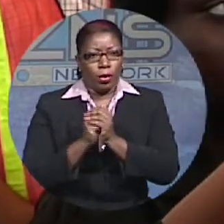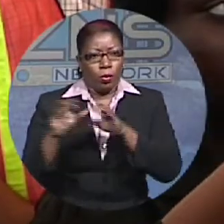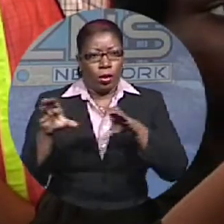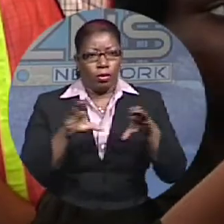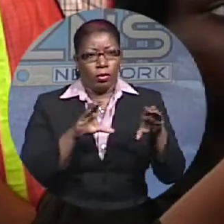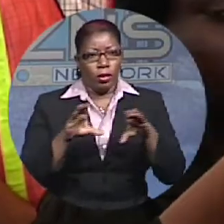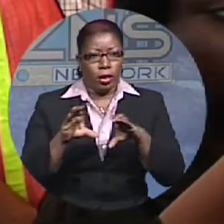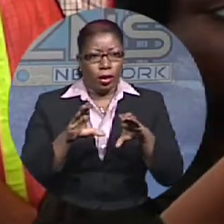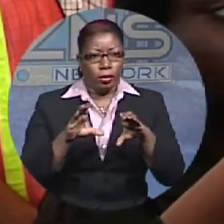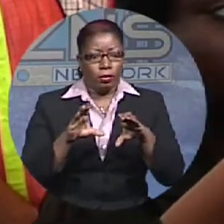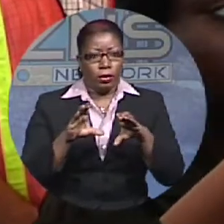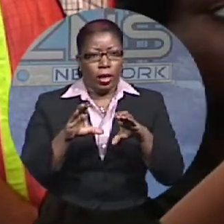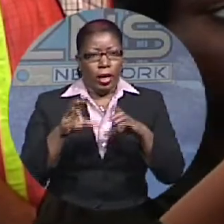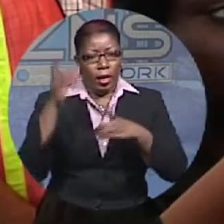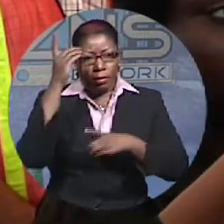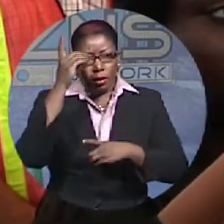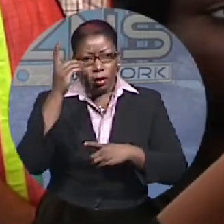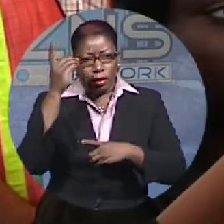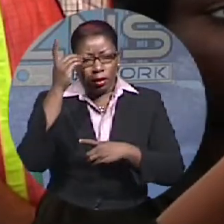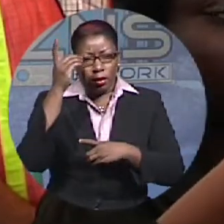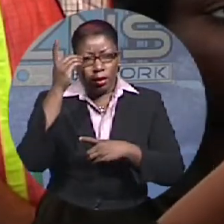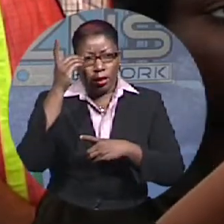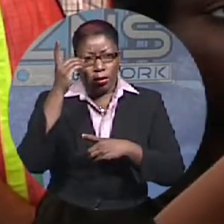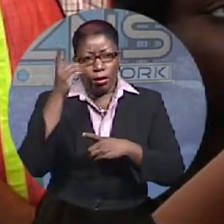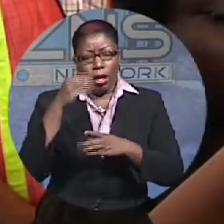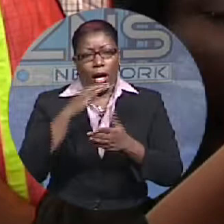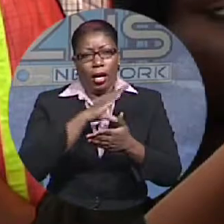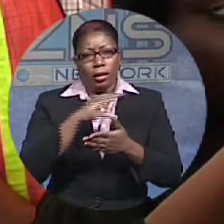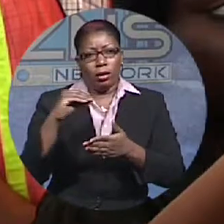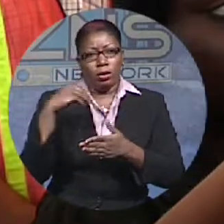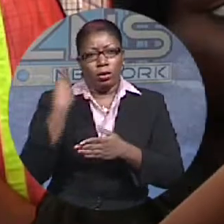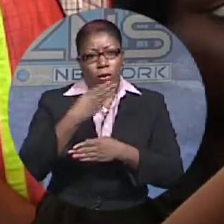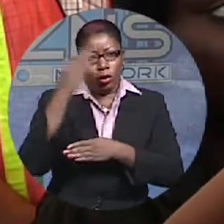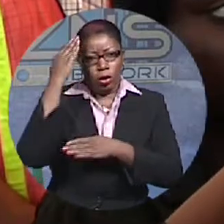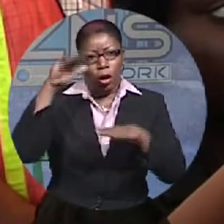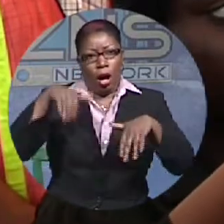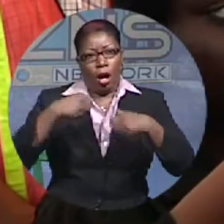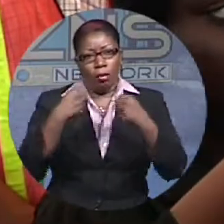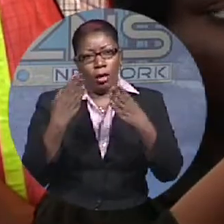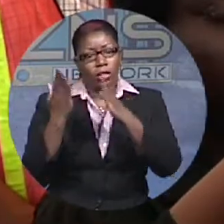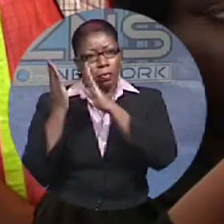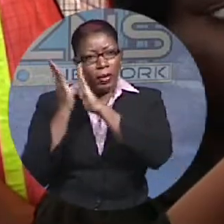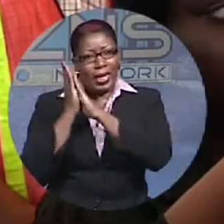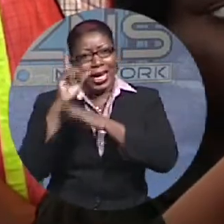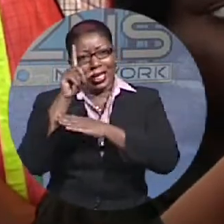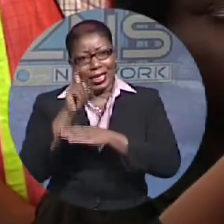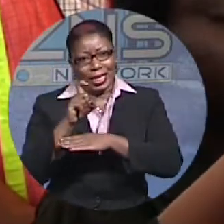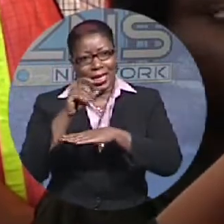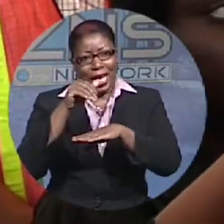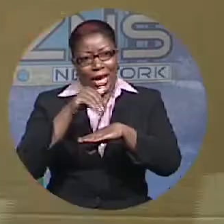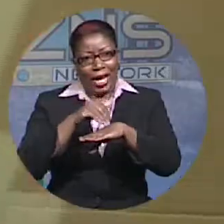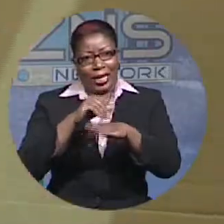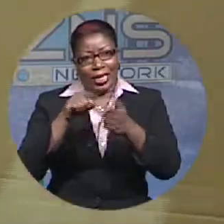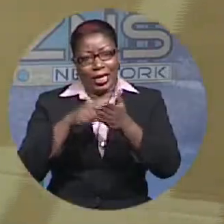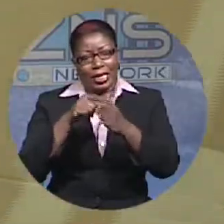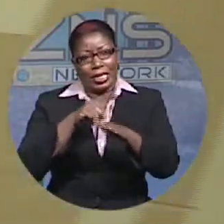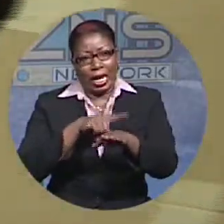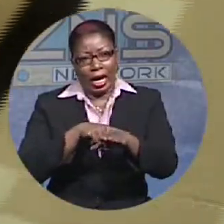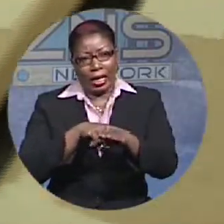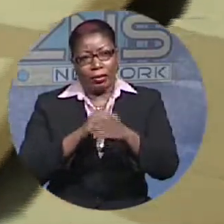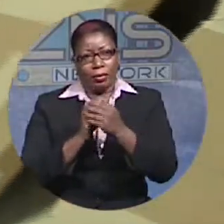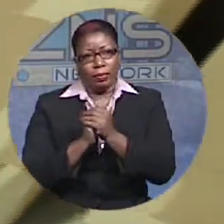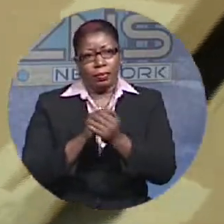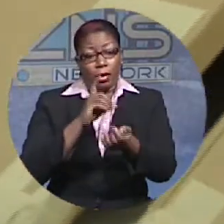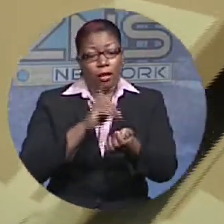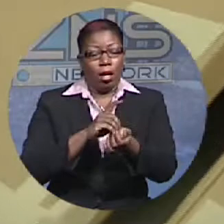done disease pattern, and therefore we would have known exactly how many beds are needed at this particular time. Dr. Minnis